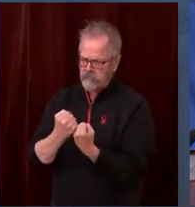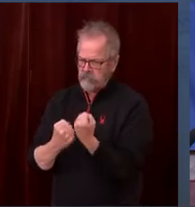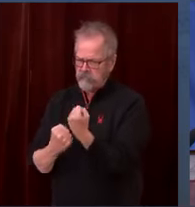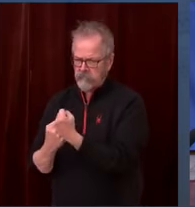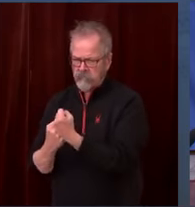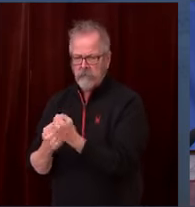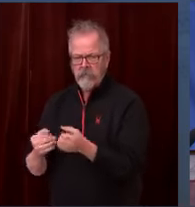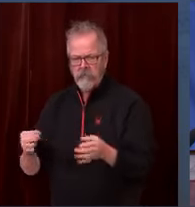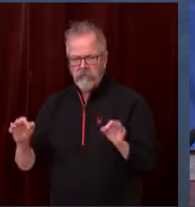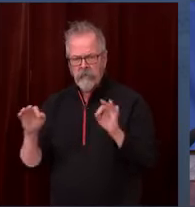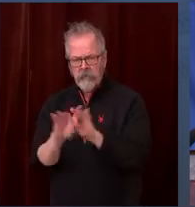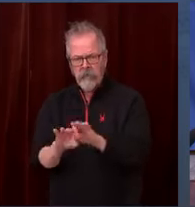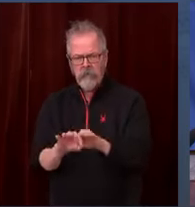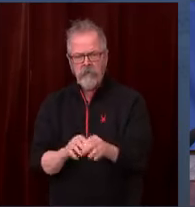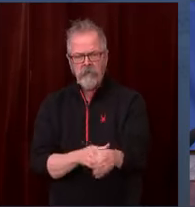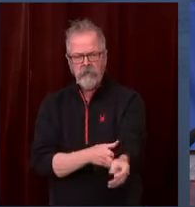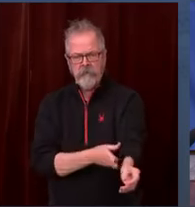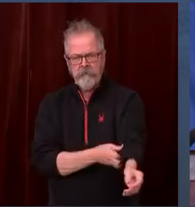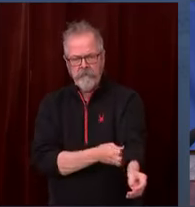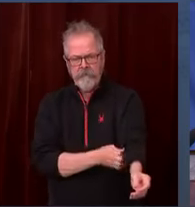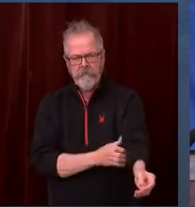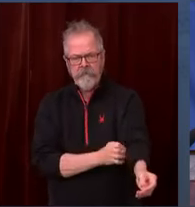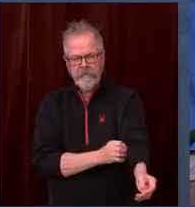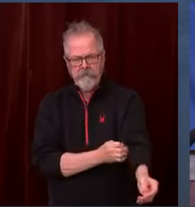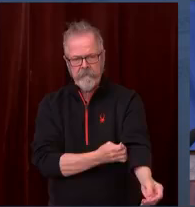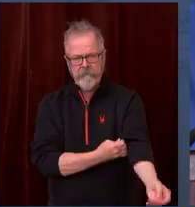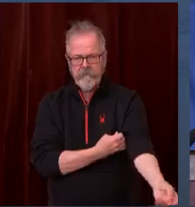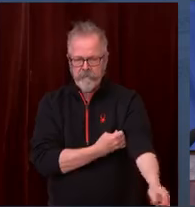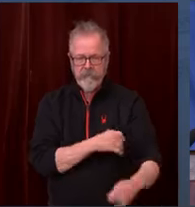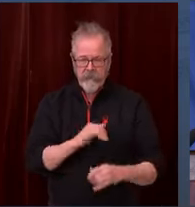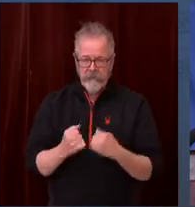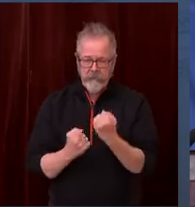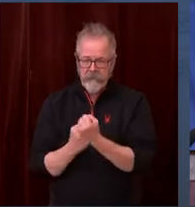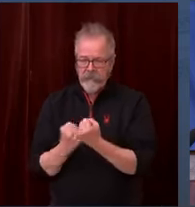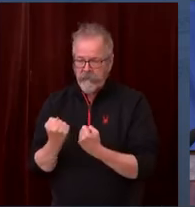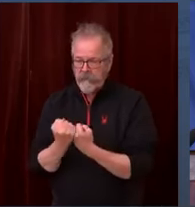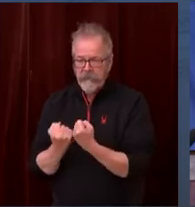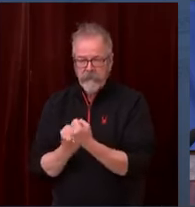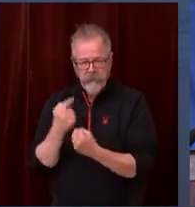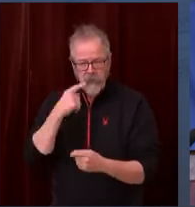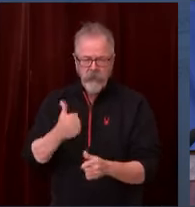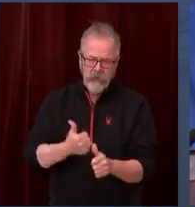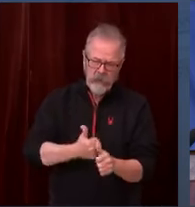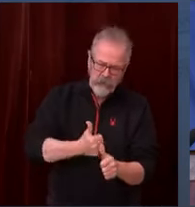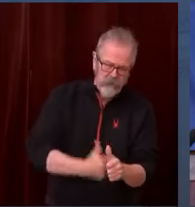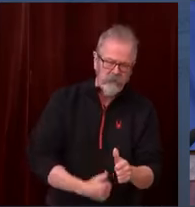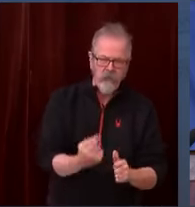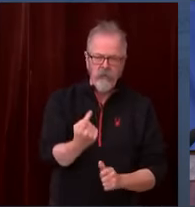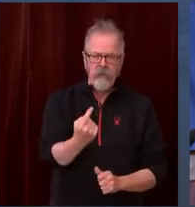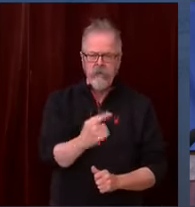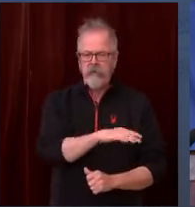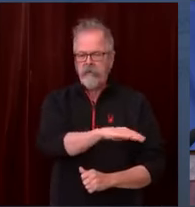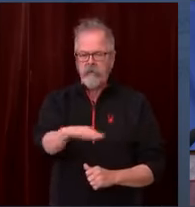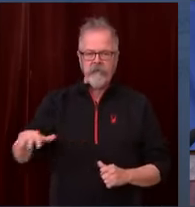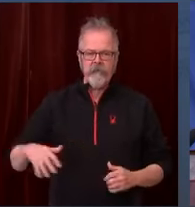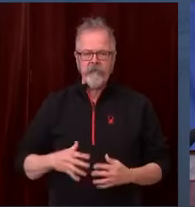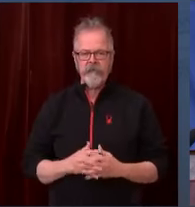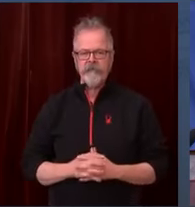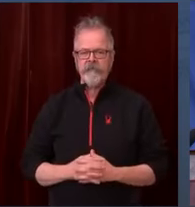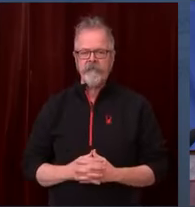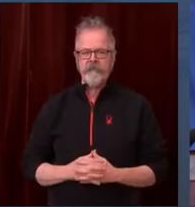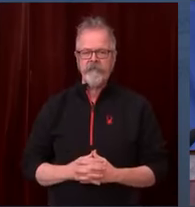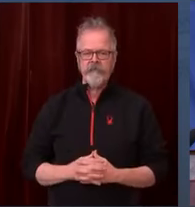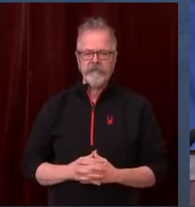families through these troubled times. It's important that we work just as hard to serve a crucial Washington community that works every